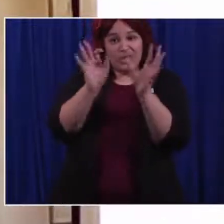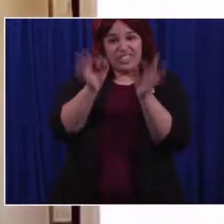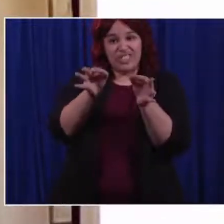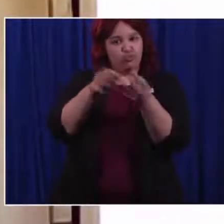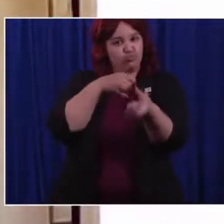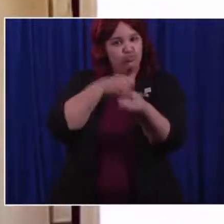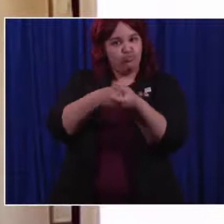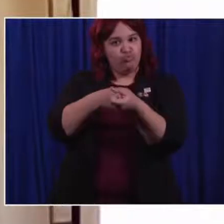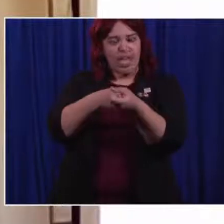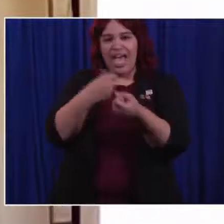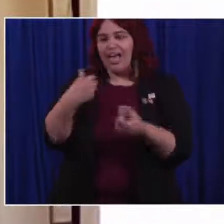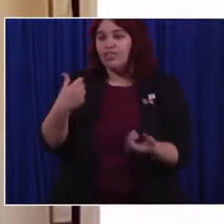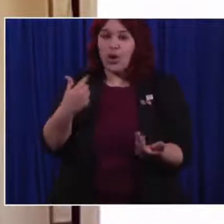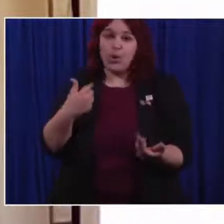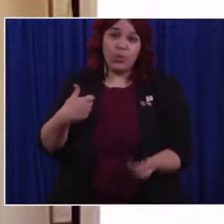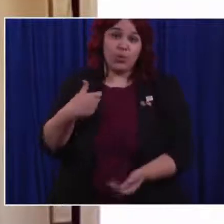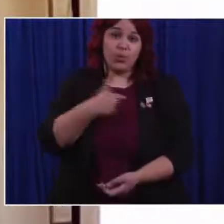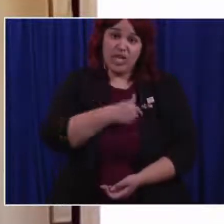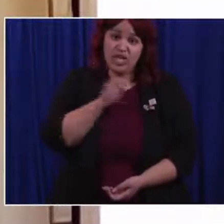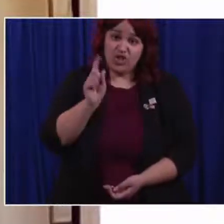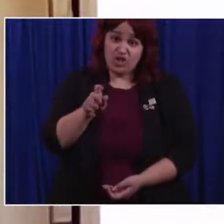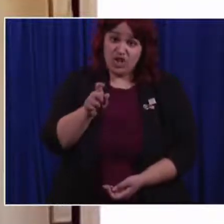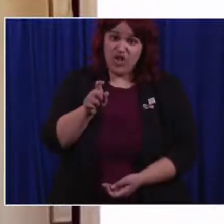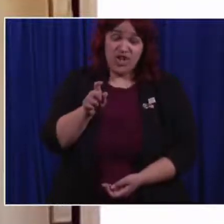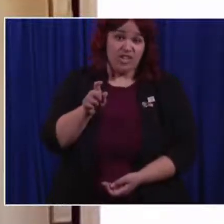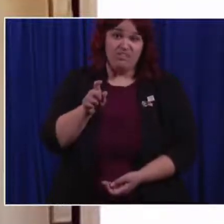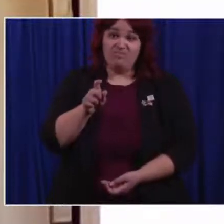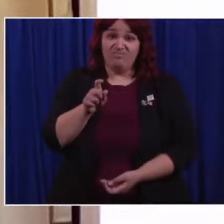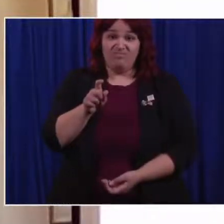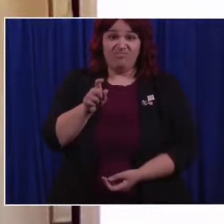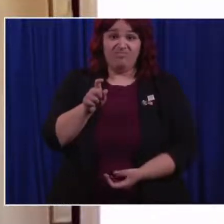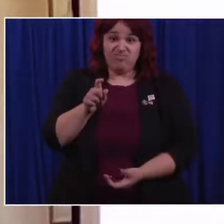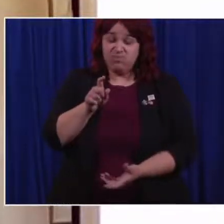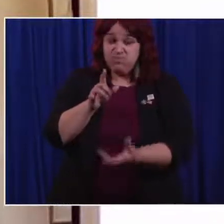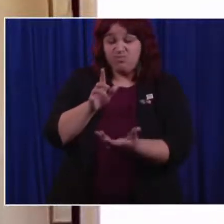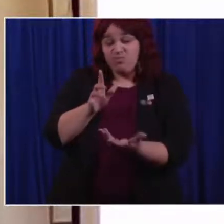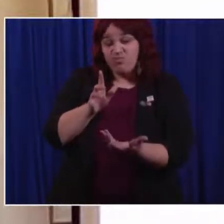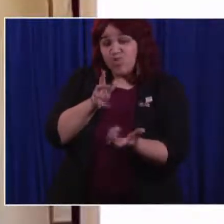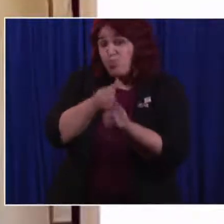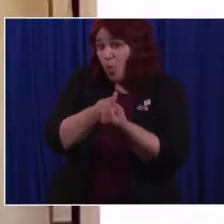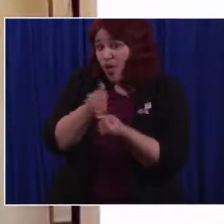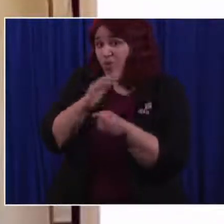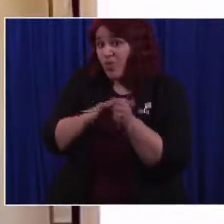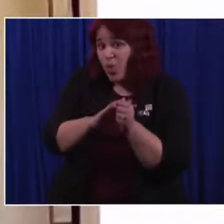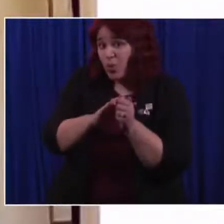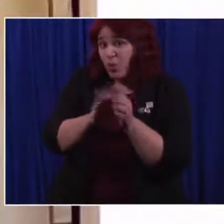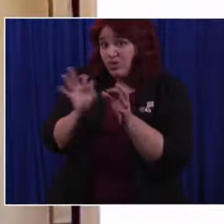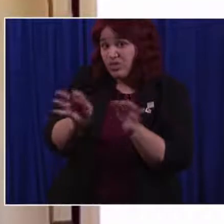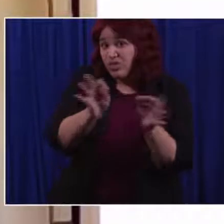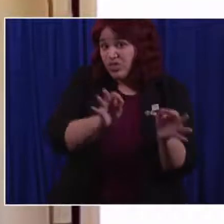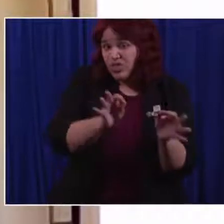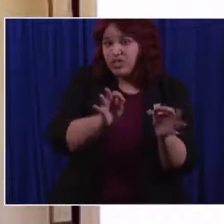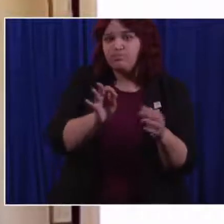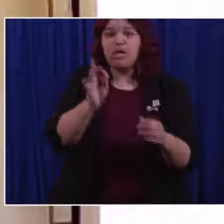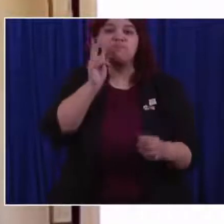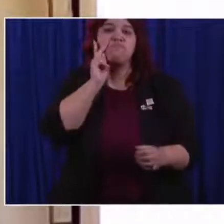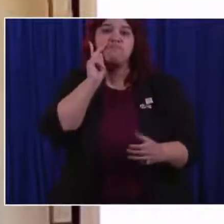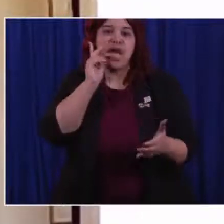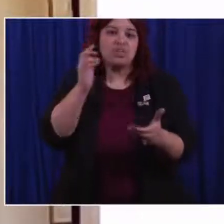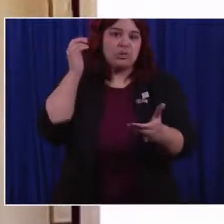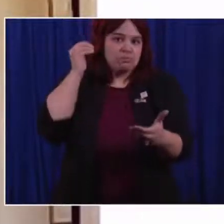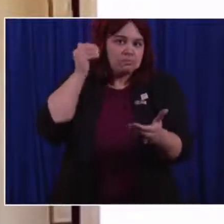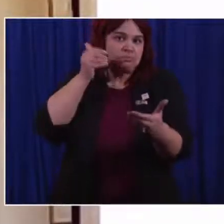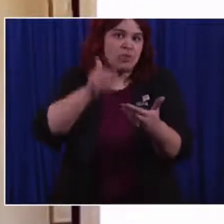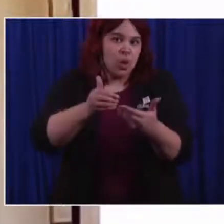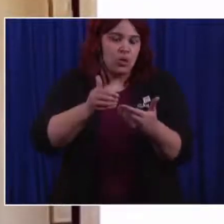local consideration as we look at this, but we'll just have to see as we approach that time. And I would think,